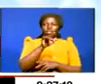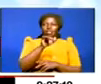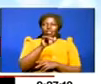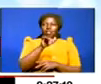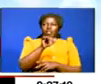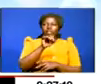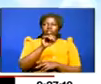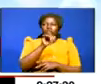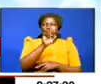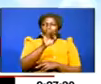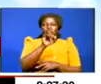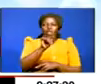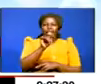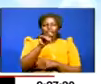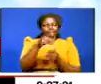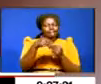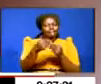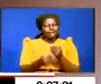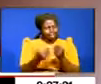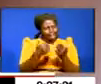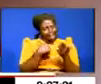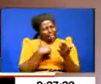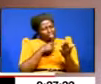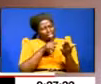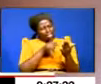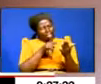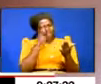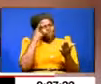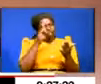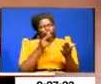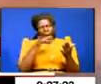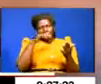ni pombe mliniuzia ama shamba?